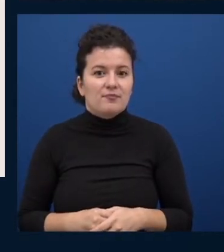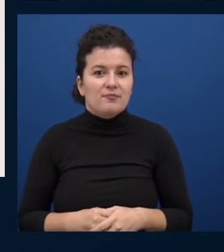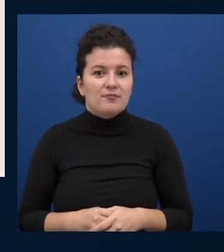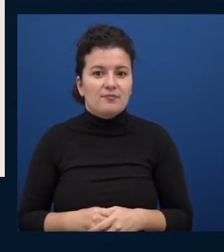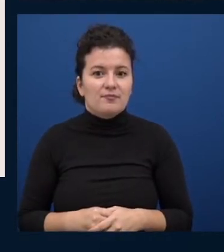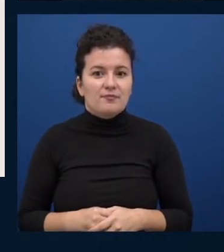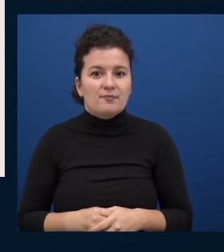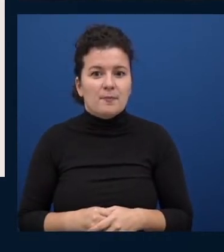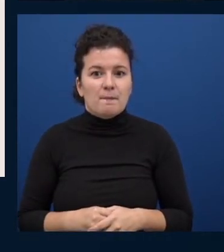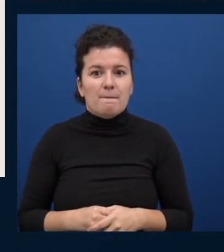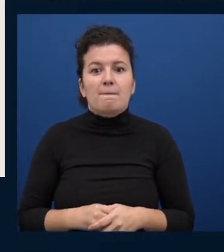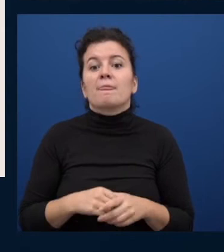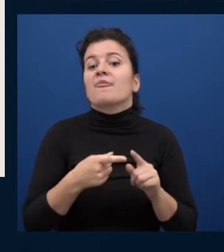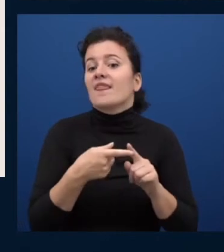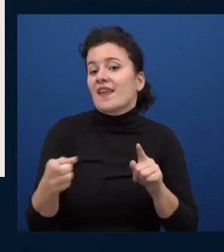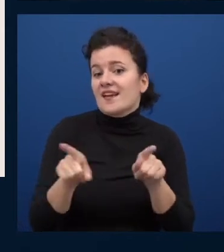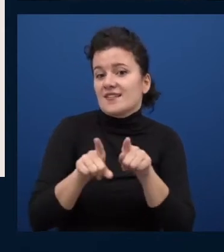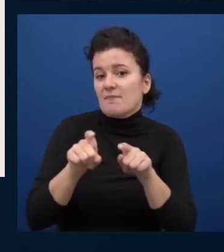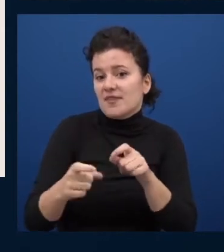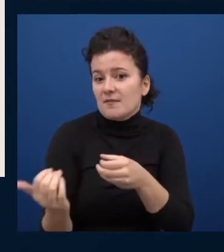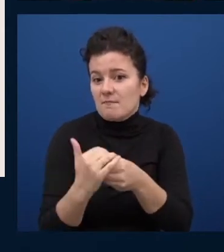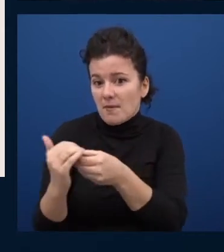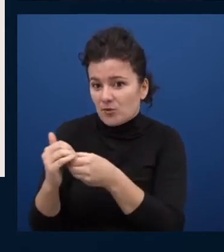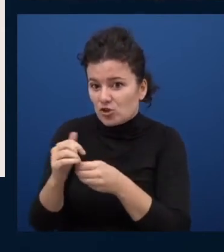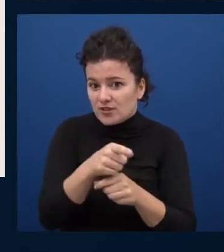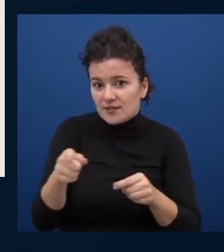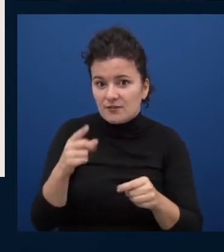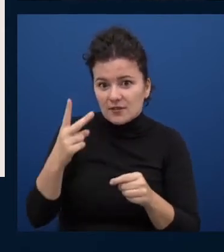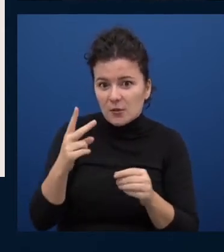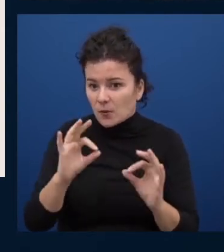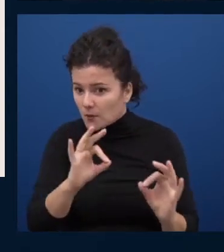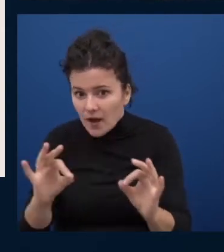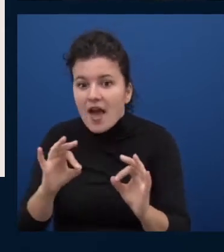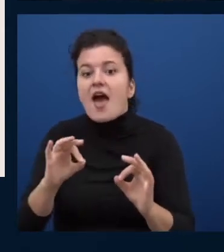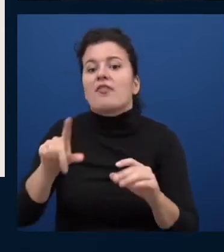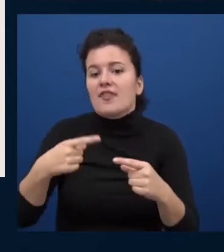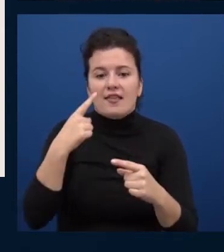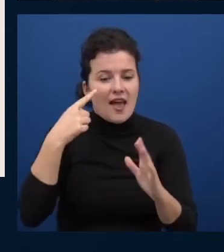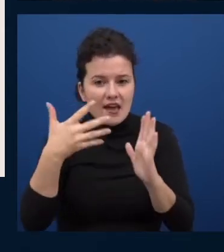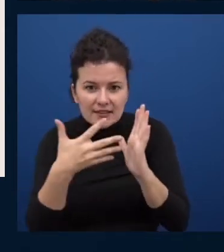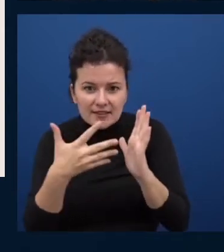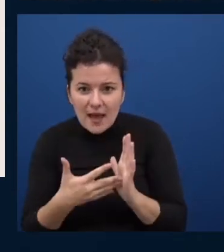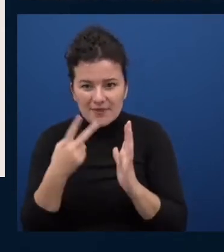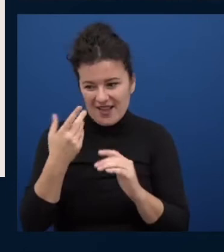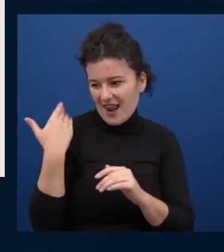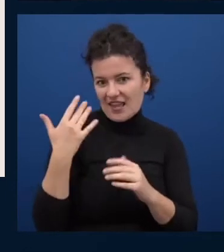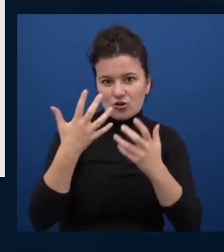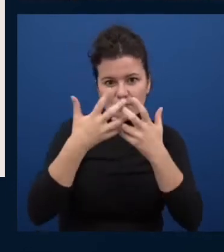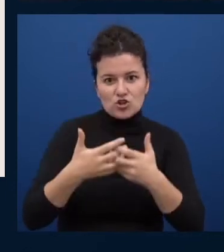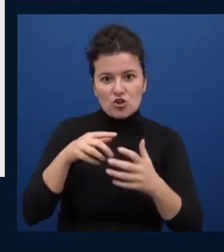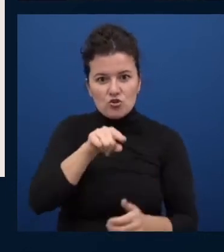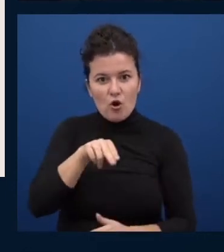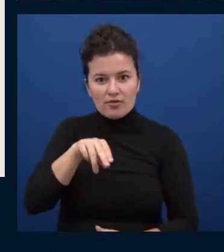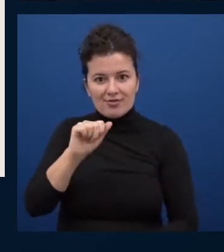members from membership providers into ASP.NET Core identity. We need to update Examine to use the latest Lucene.NET to